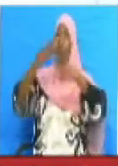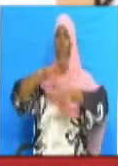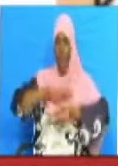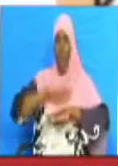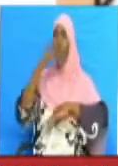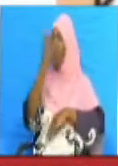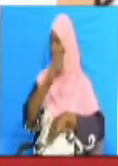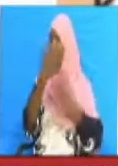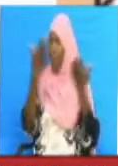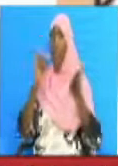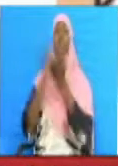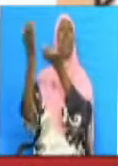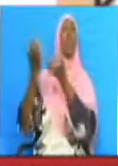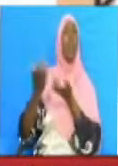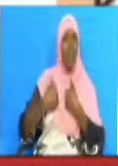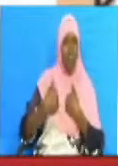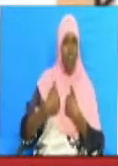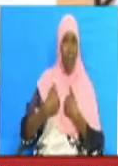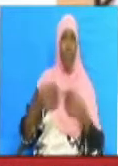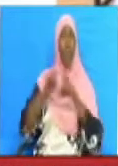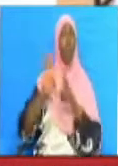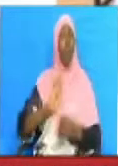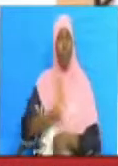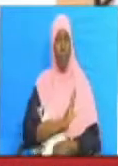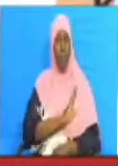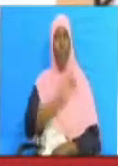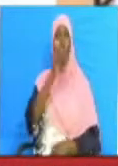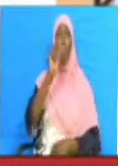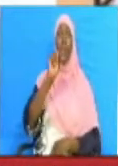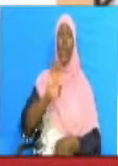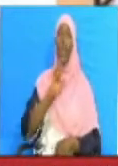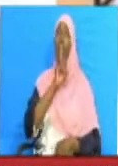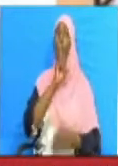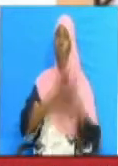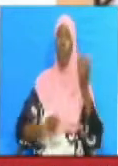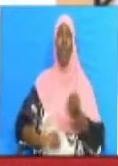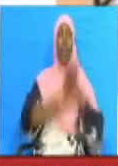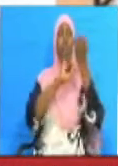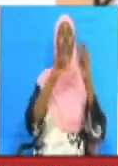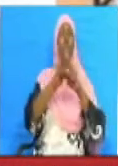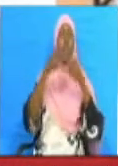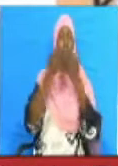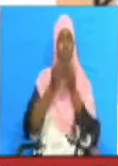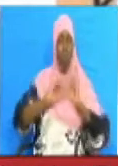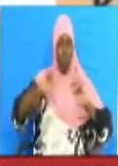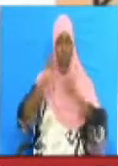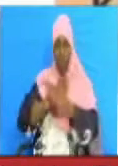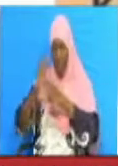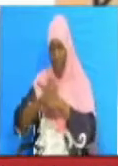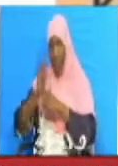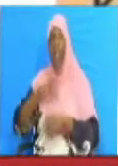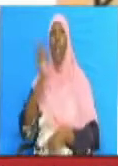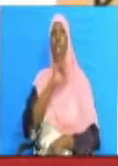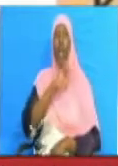that we need. I think as a board, like James said, we support you in psychosocial training. We know it is tough. We all need to be